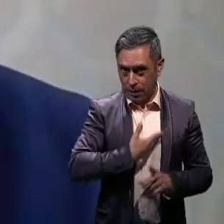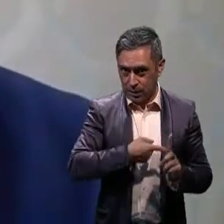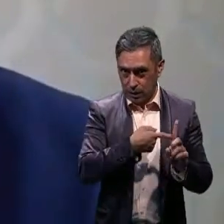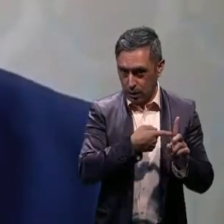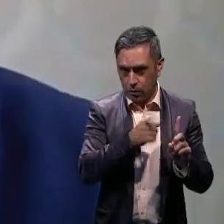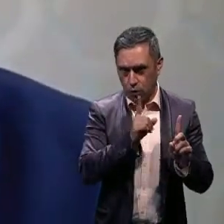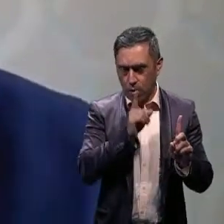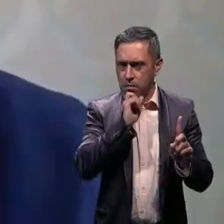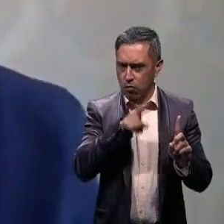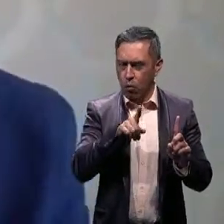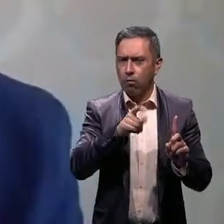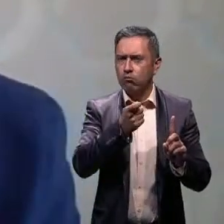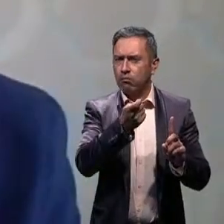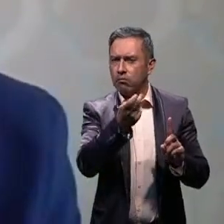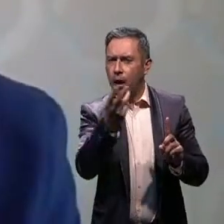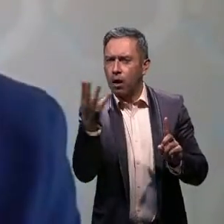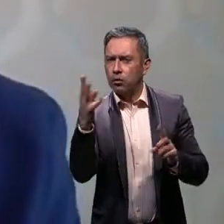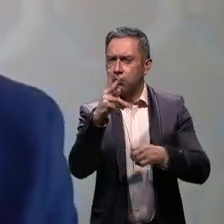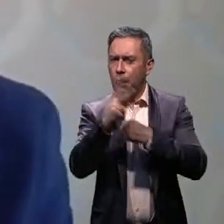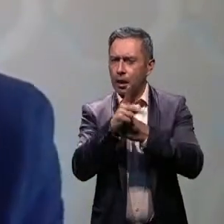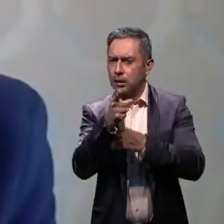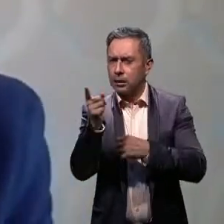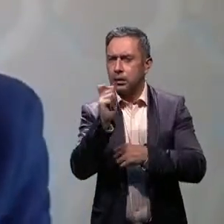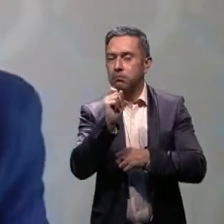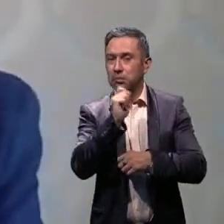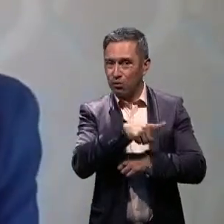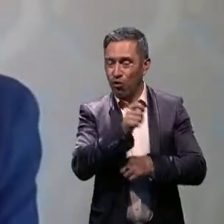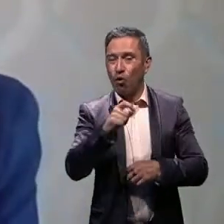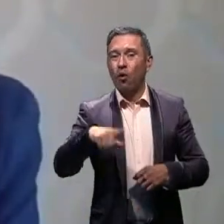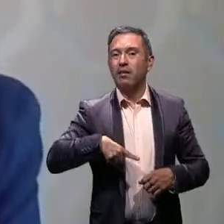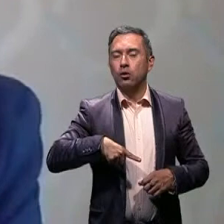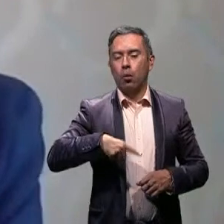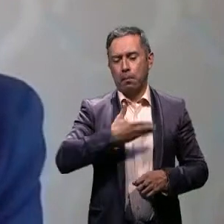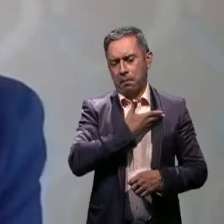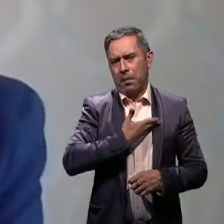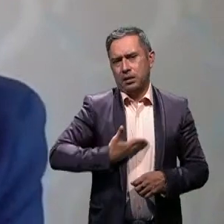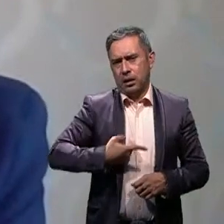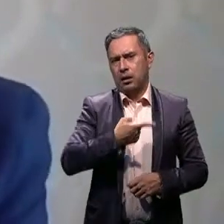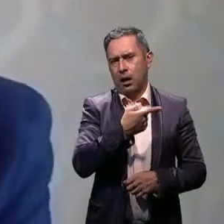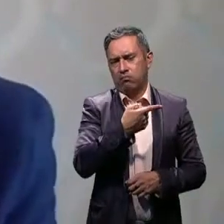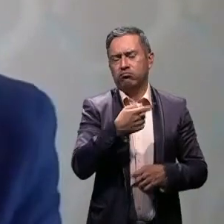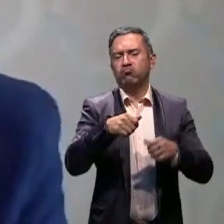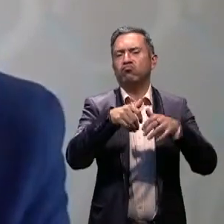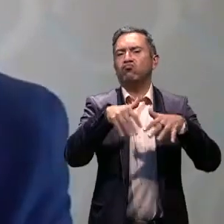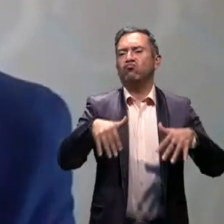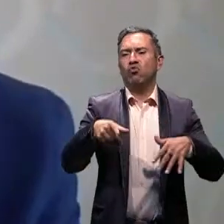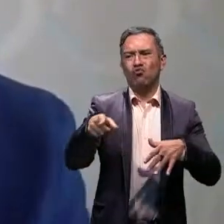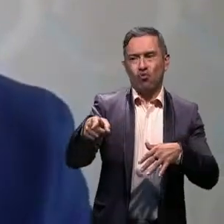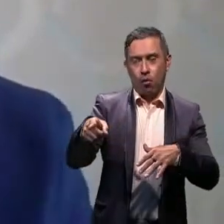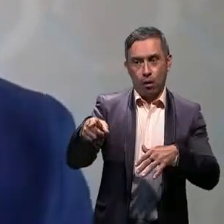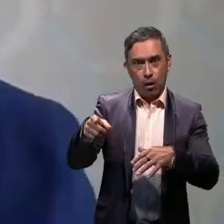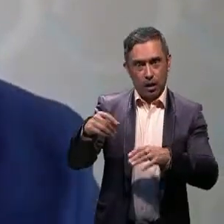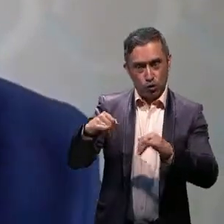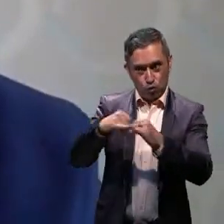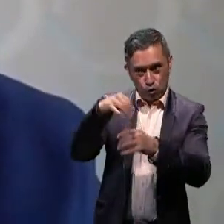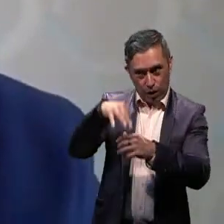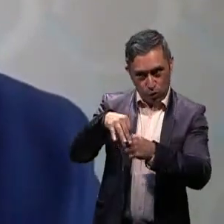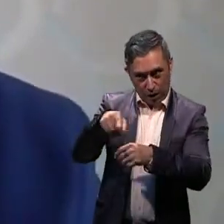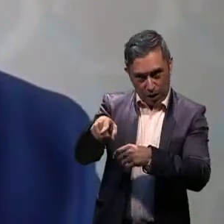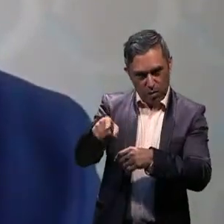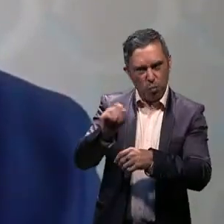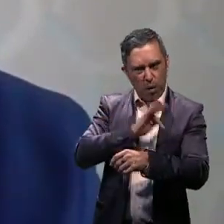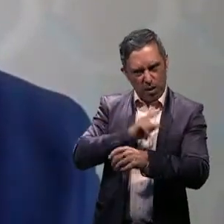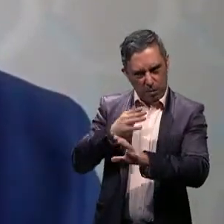but in several countries, it is the state apparatus that is against the process